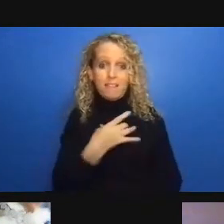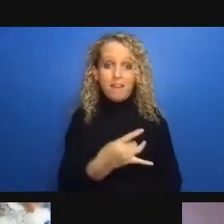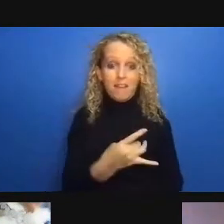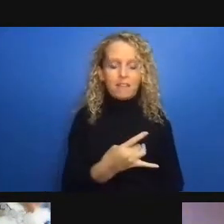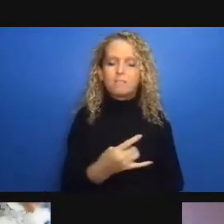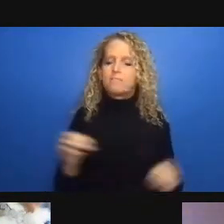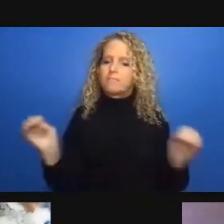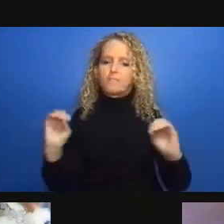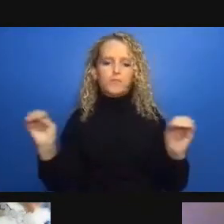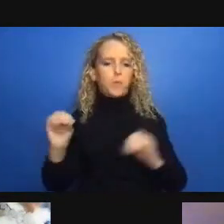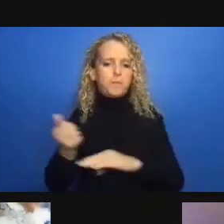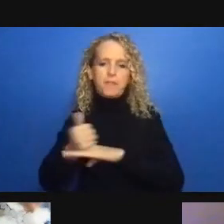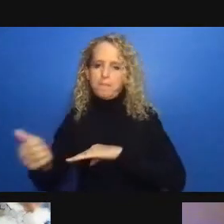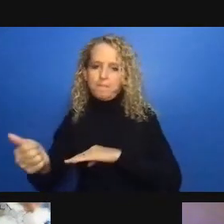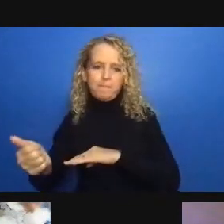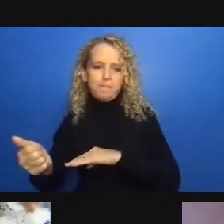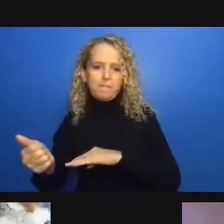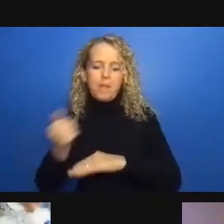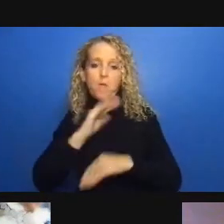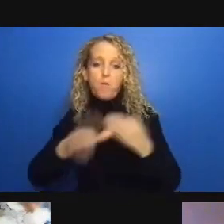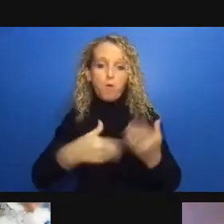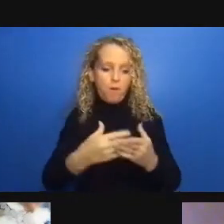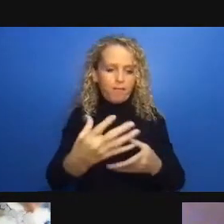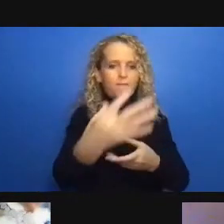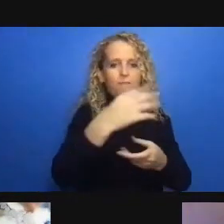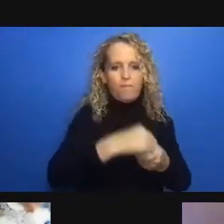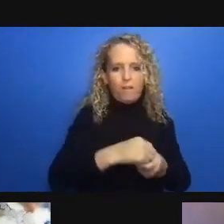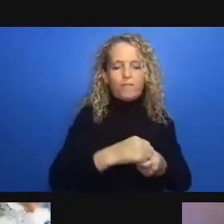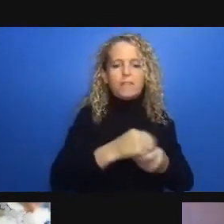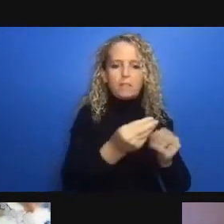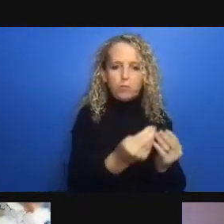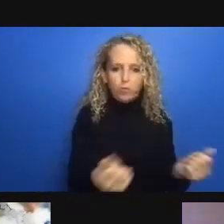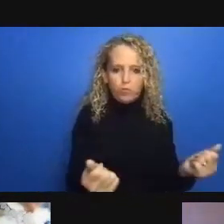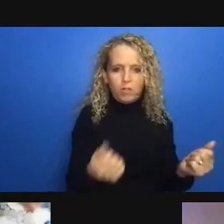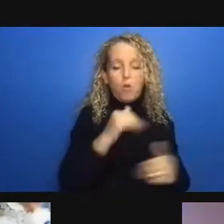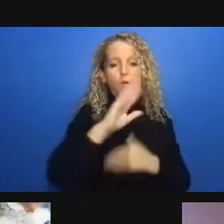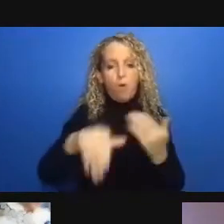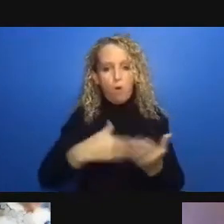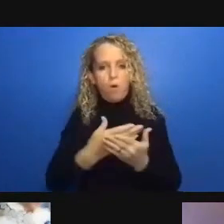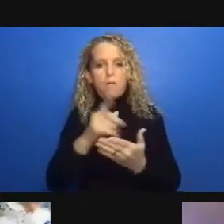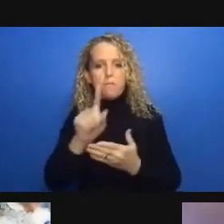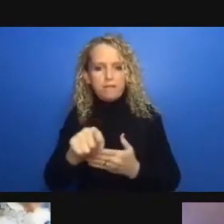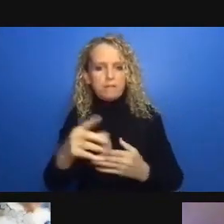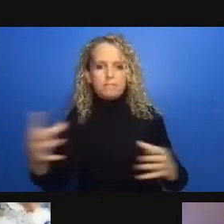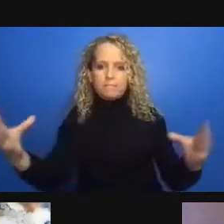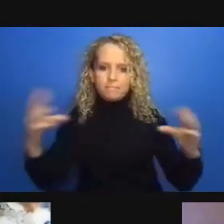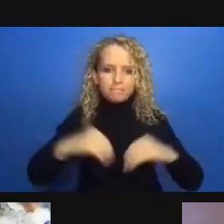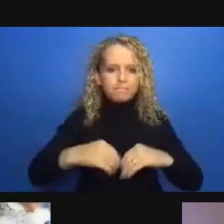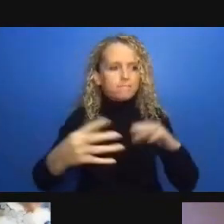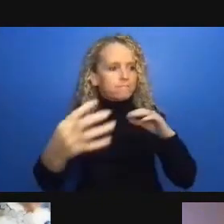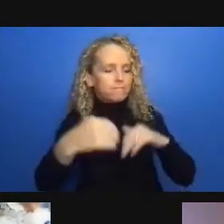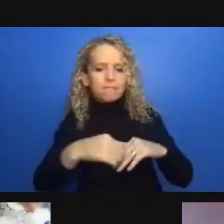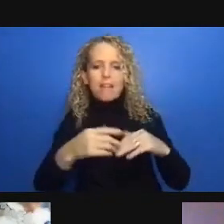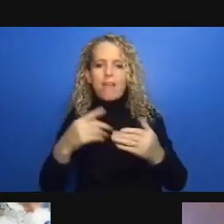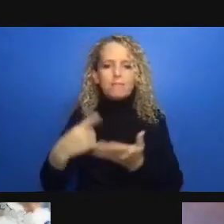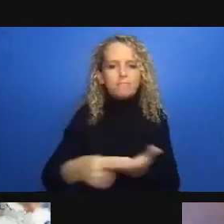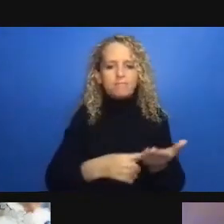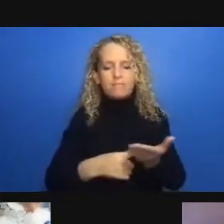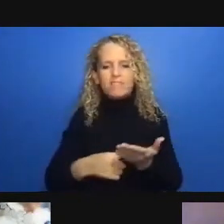place. Everyone is part of the solution, and everybody's got to come to the table. So I really appreciate the spirit of what